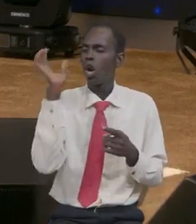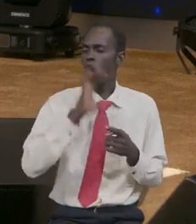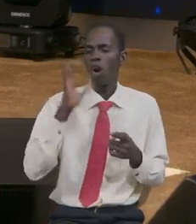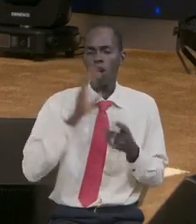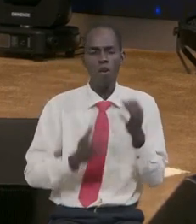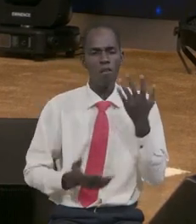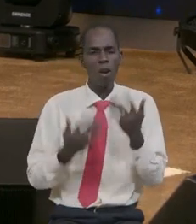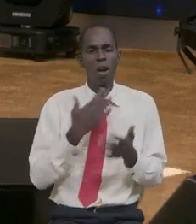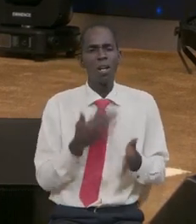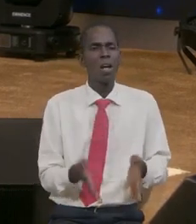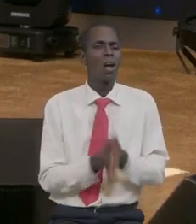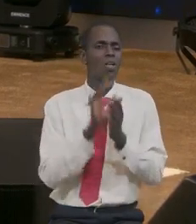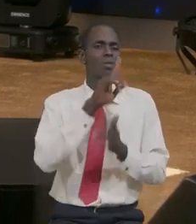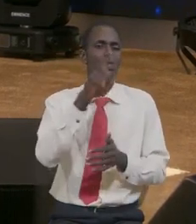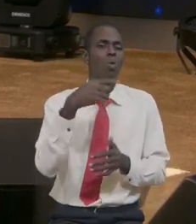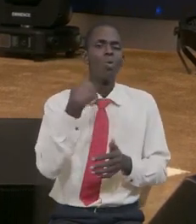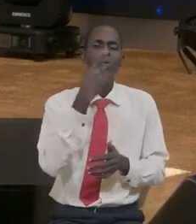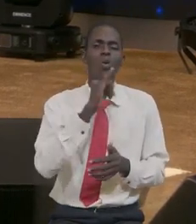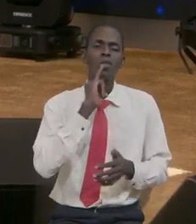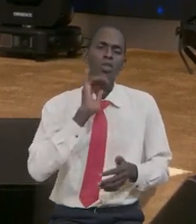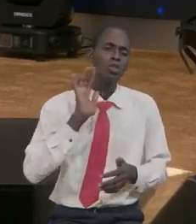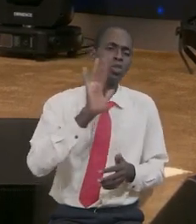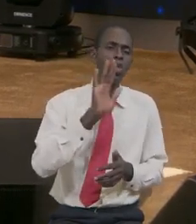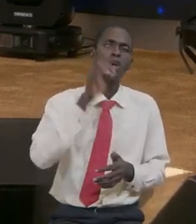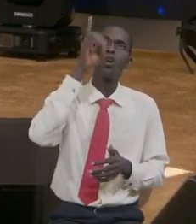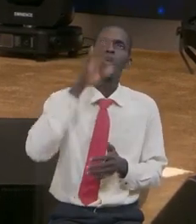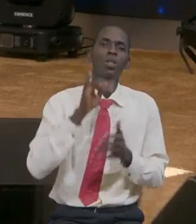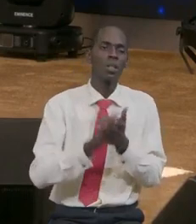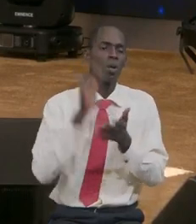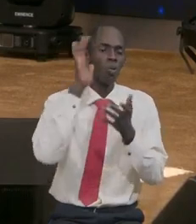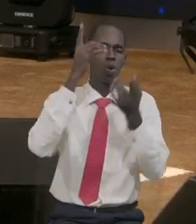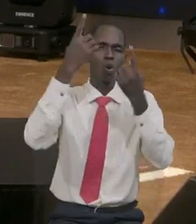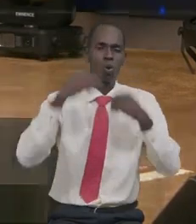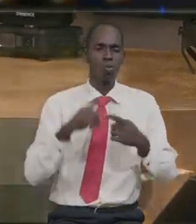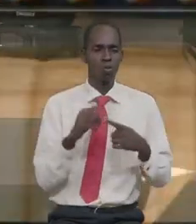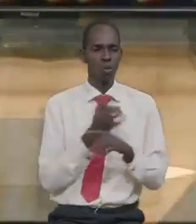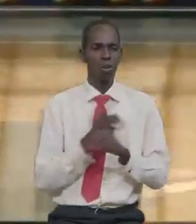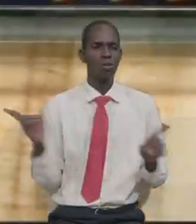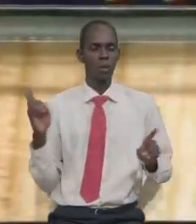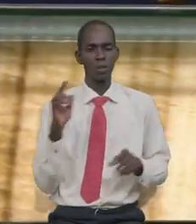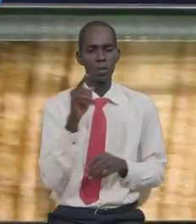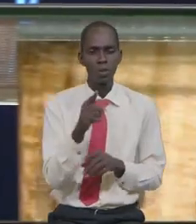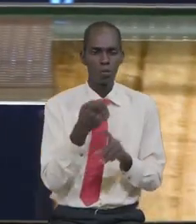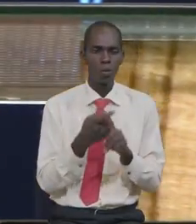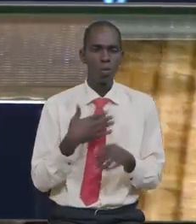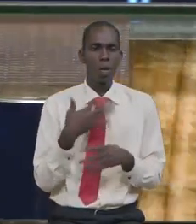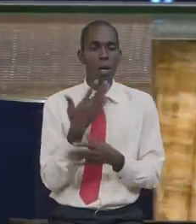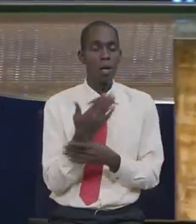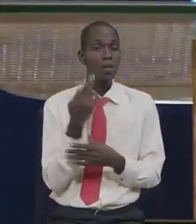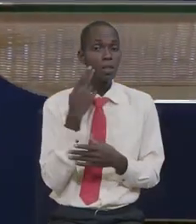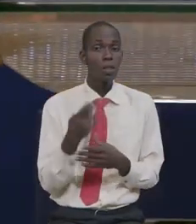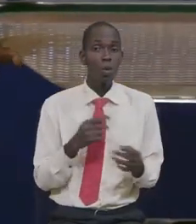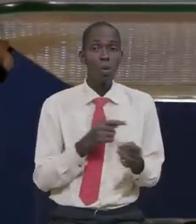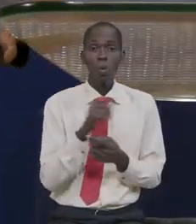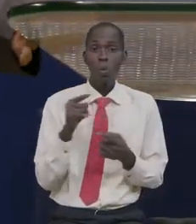you out of my hand? They will try to seduce. And when you resist their seduction, when